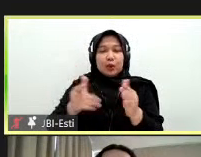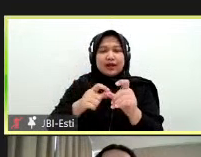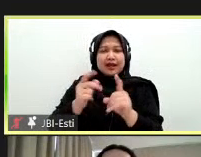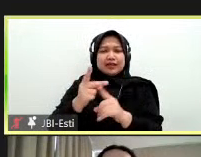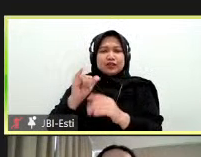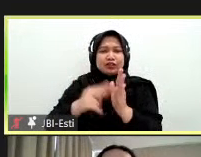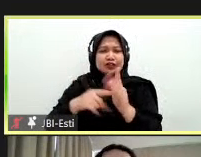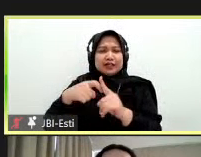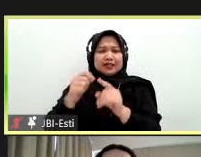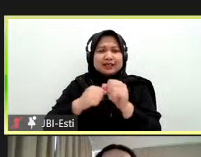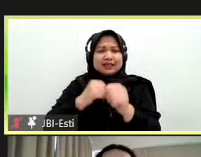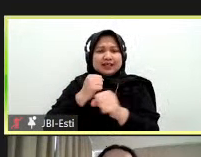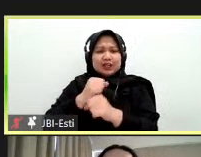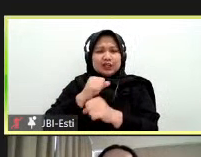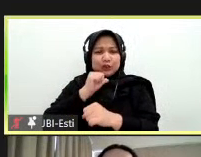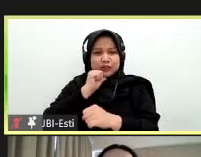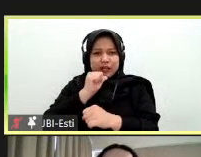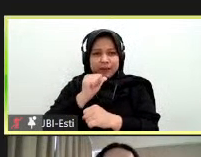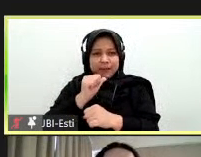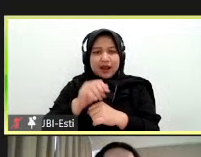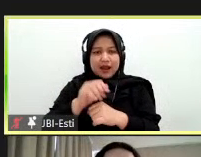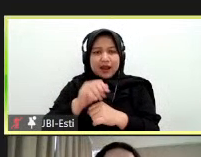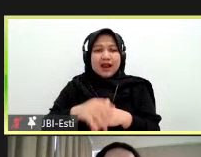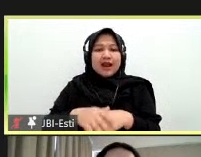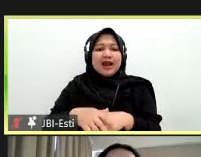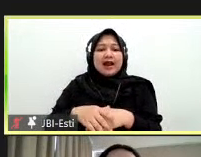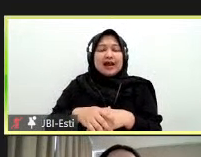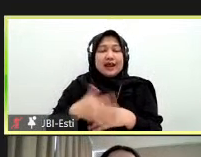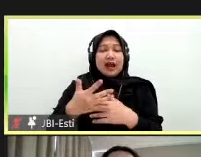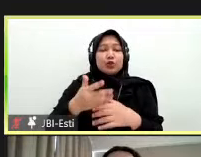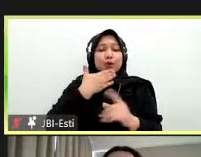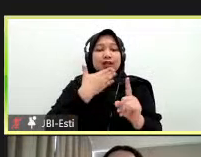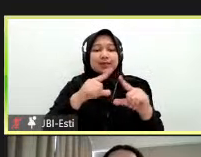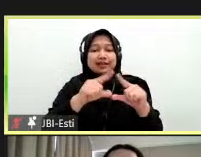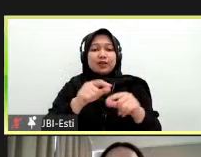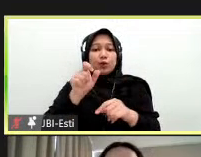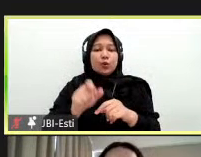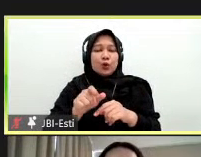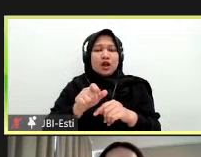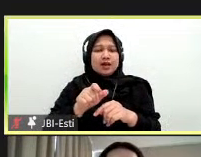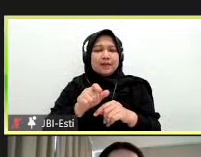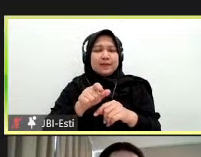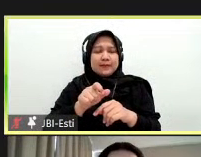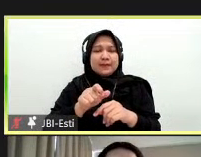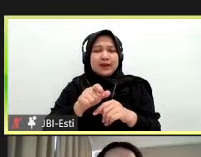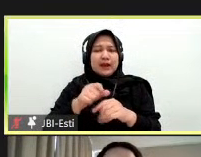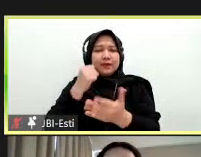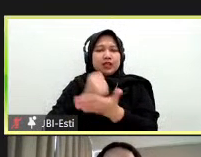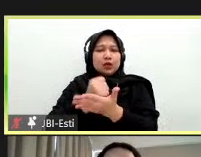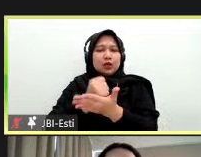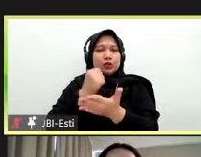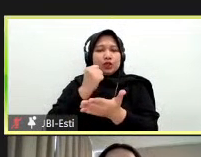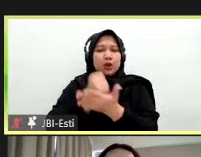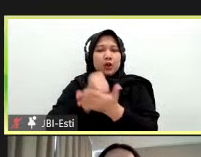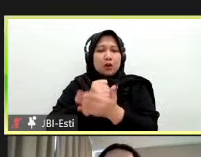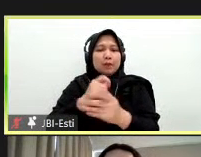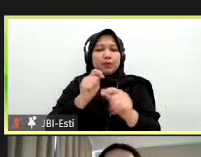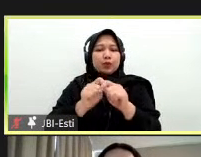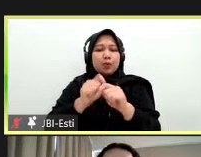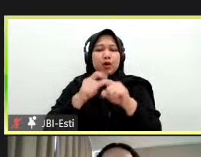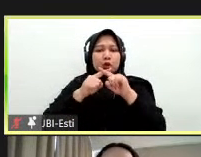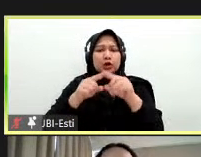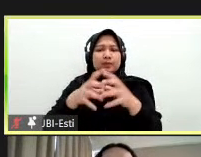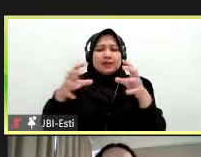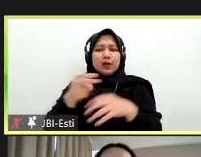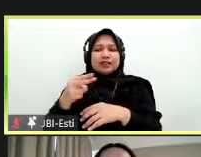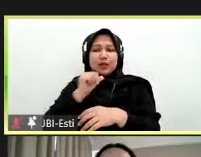produsen? Miss Esther, the question is that who is the more responsible related to the shrinking civic space? So maybe we would like to invite